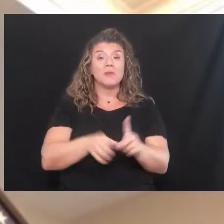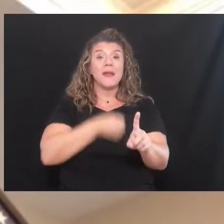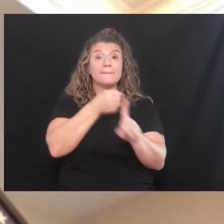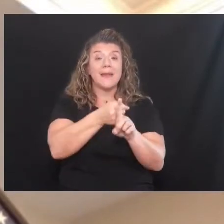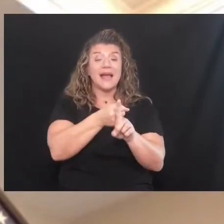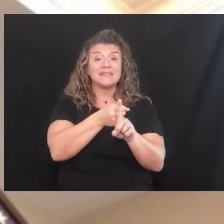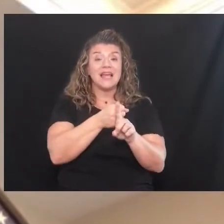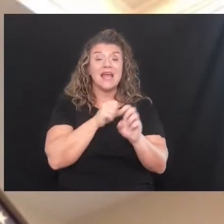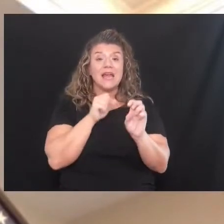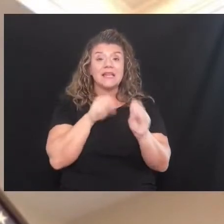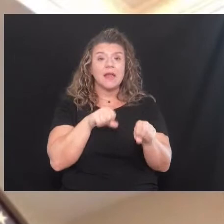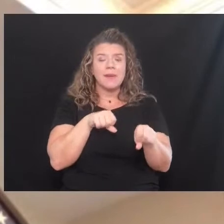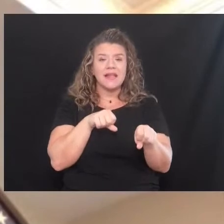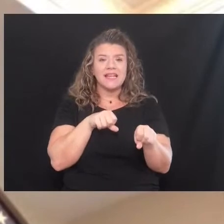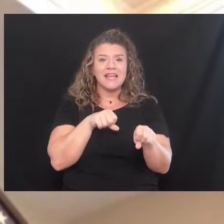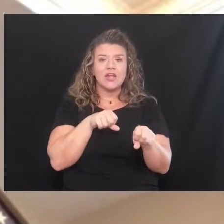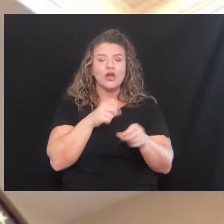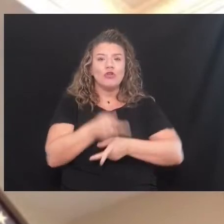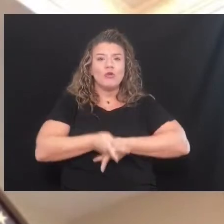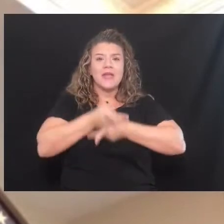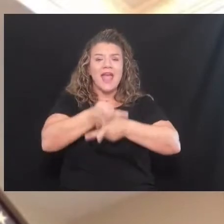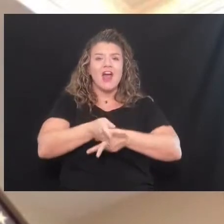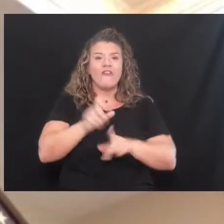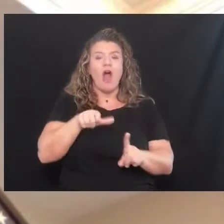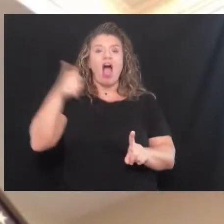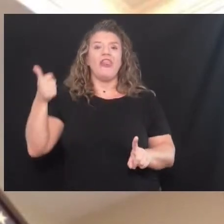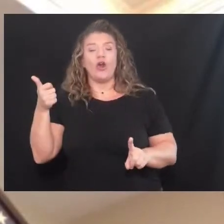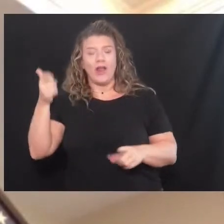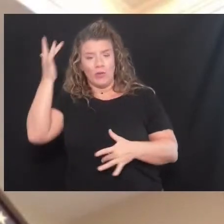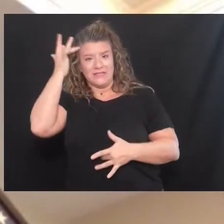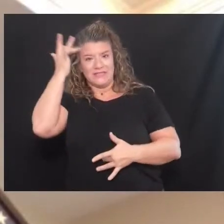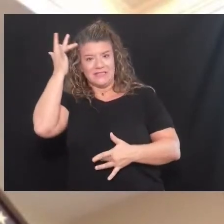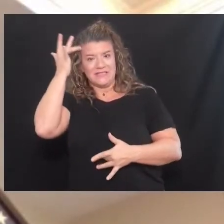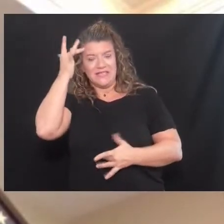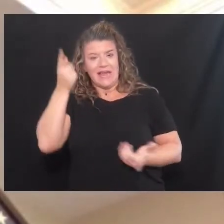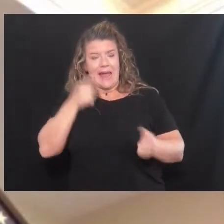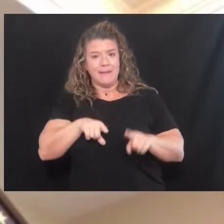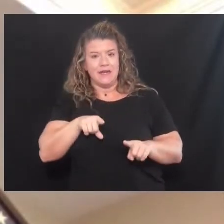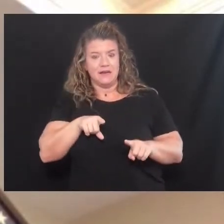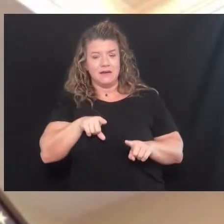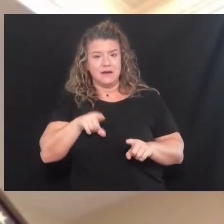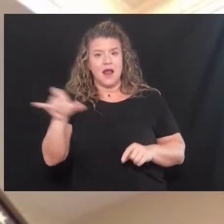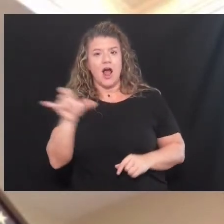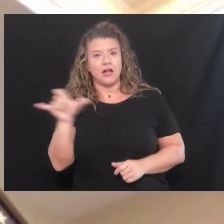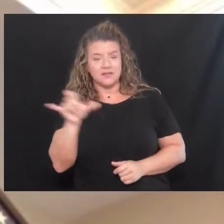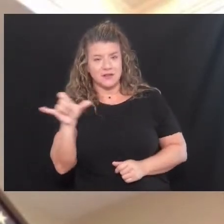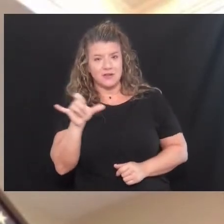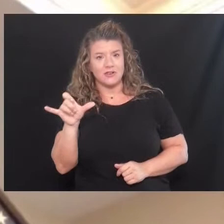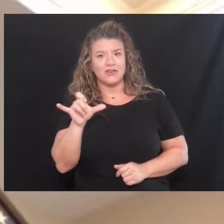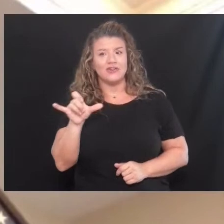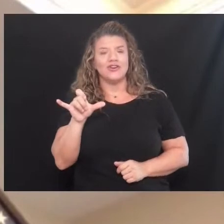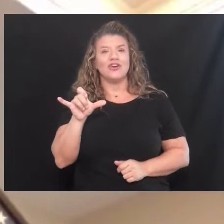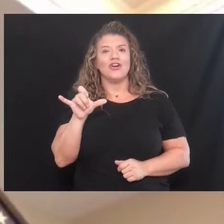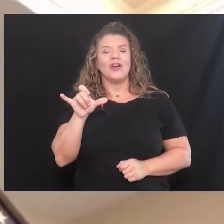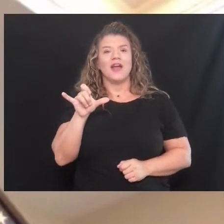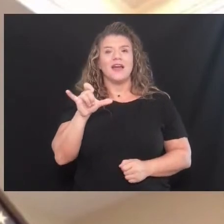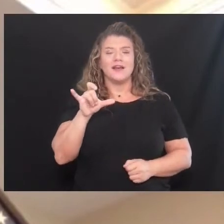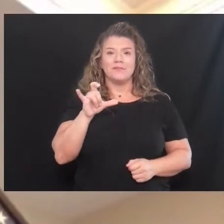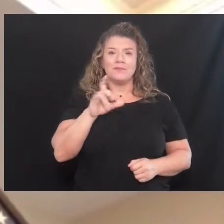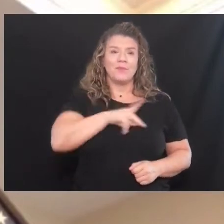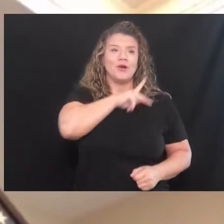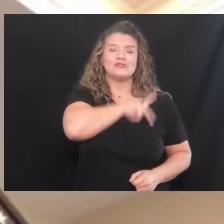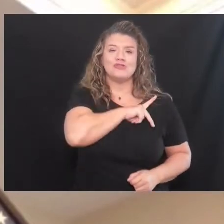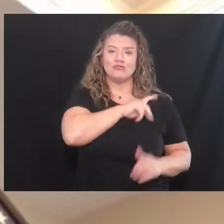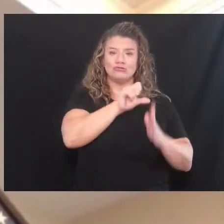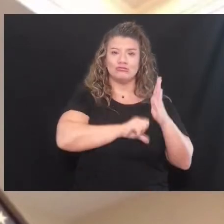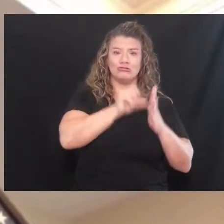the ability to care for other illnesses that occur, as well as elective treatments that